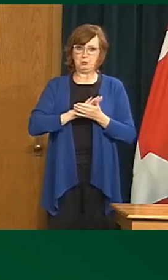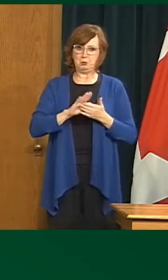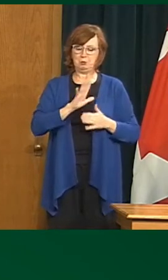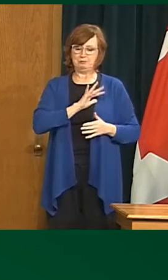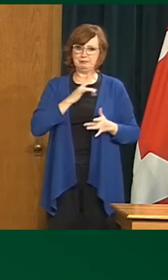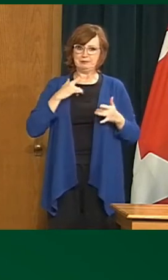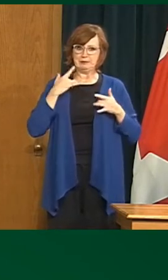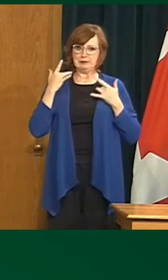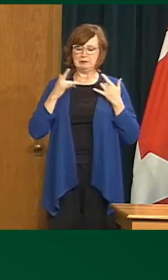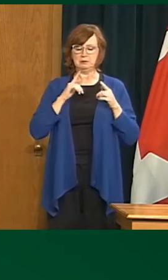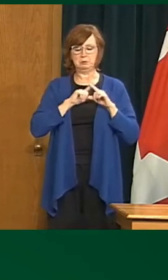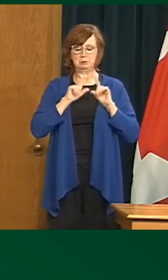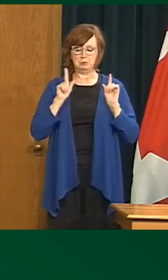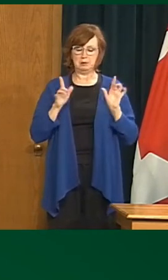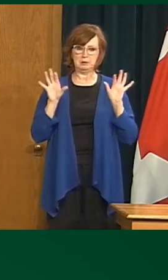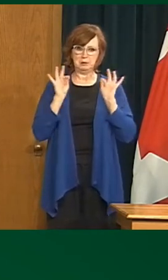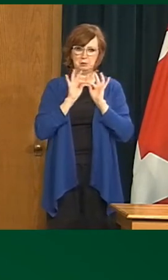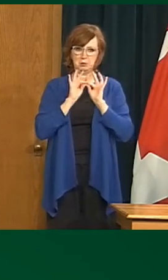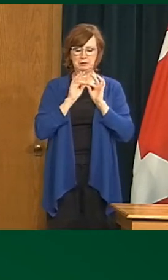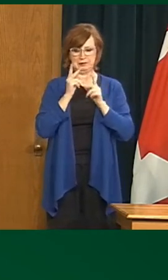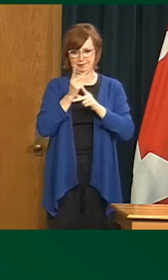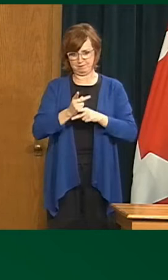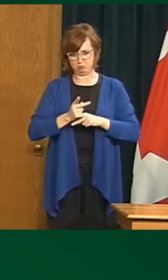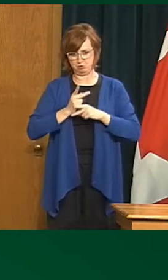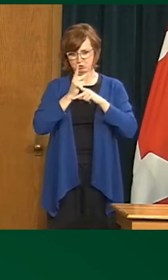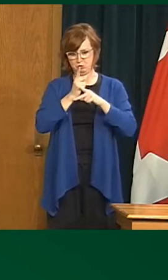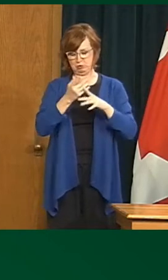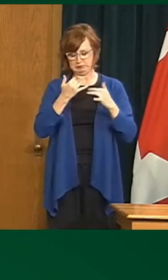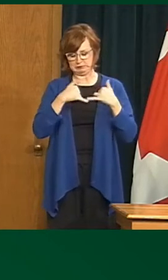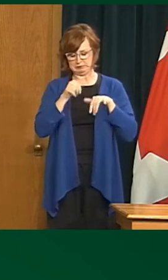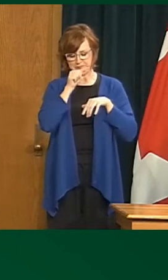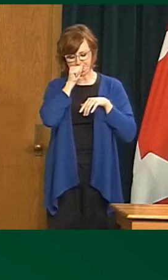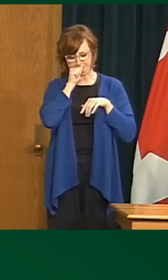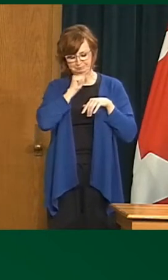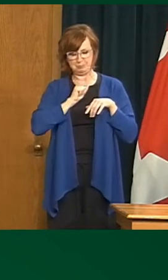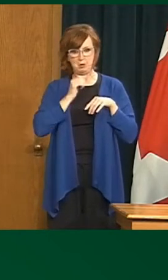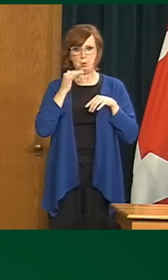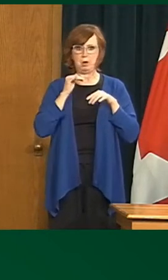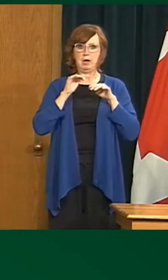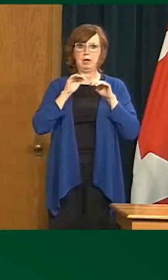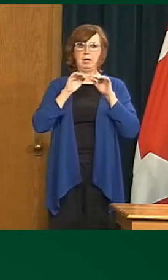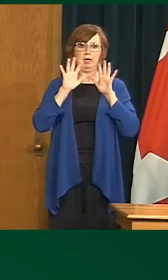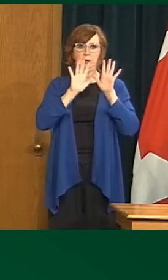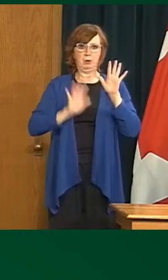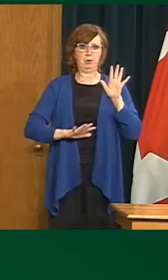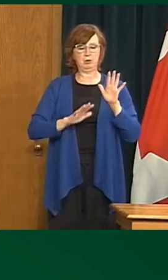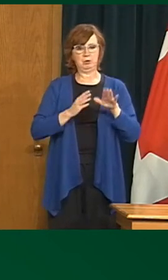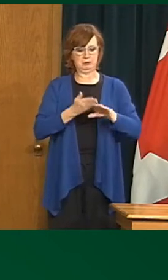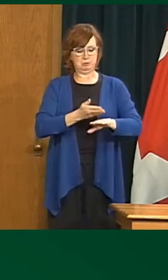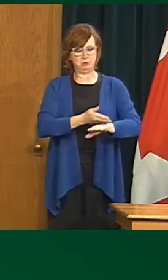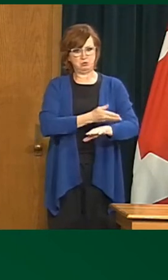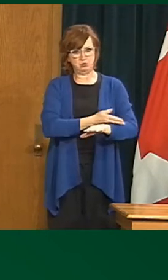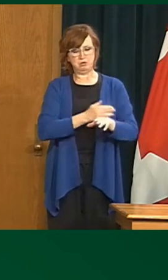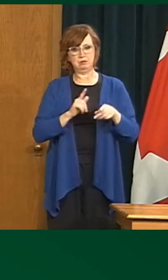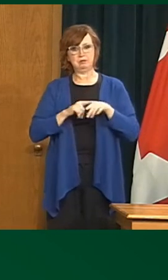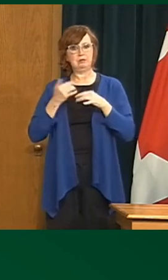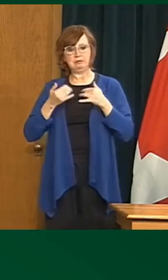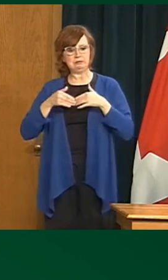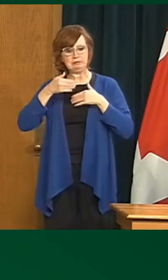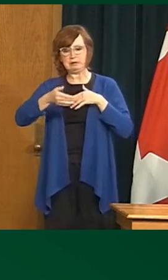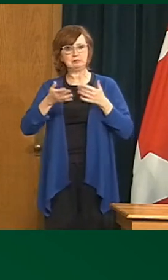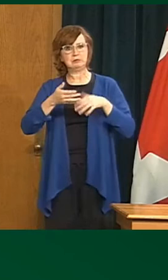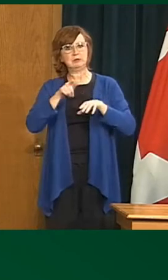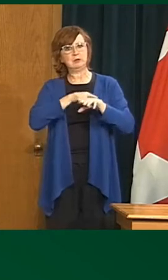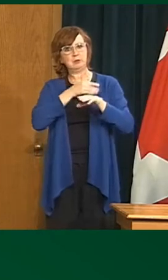a very crucial moment. With the weather getting warmer and the long weekend coming up, we are seeing a great many